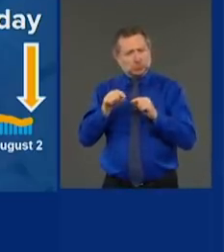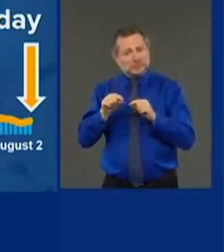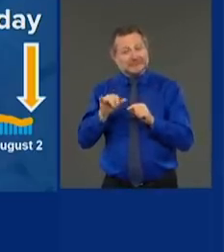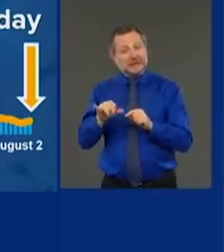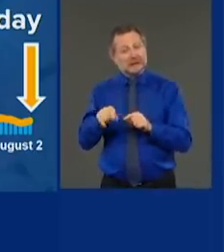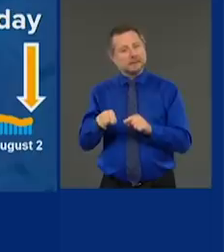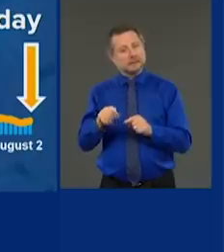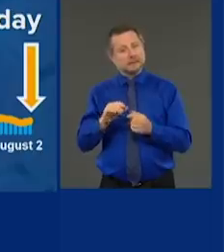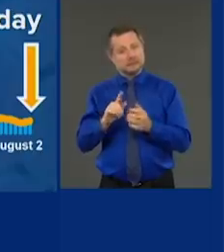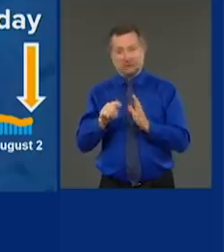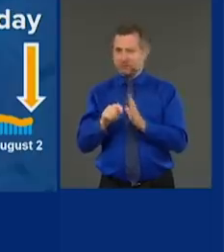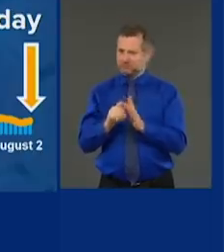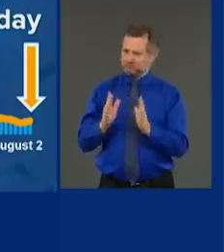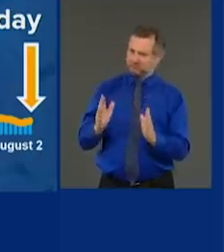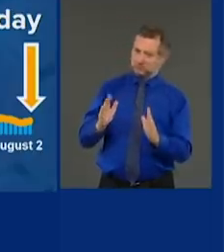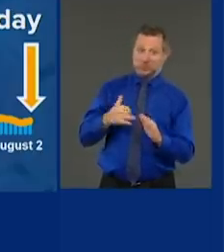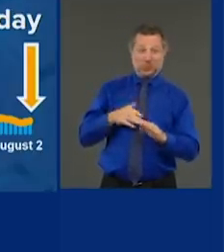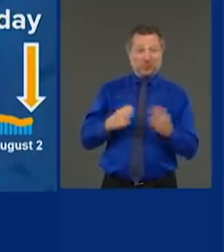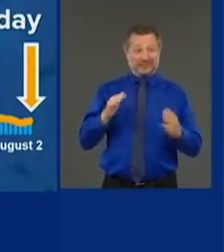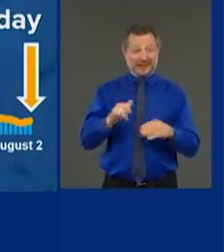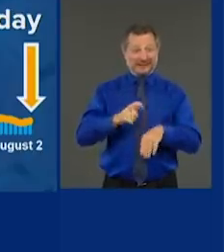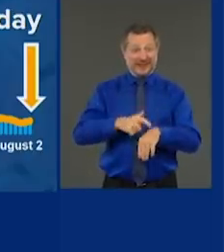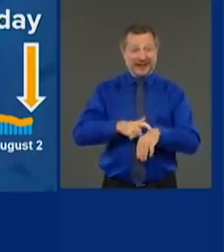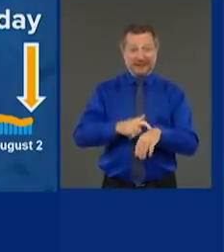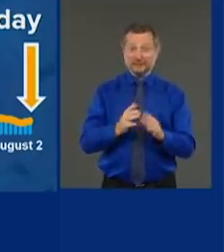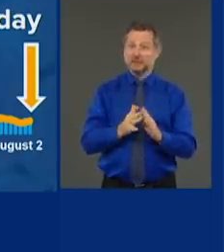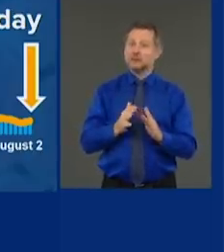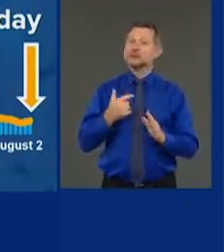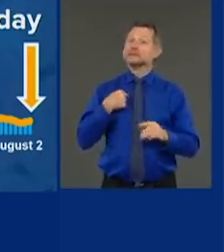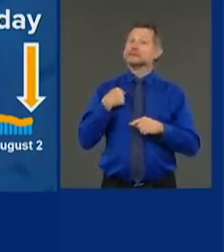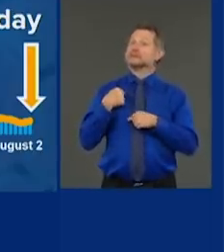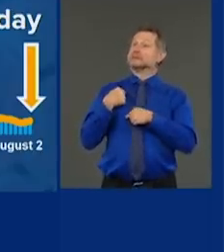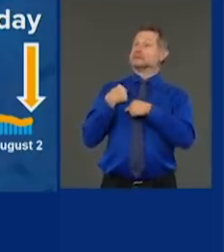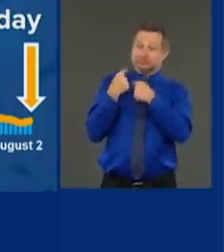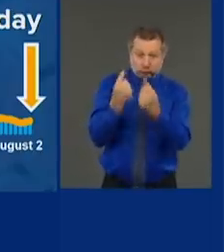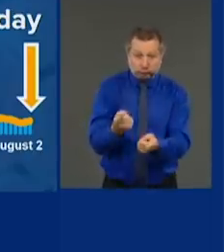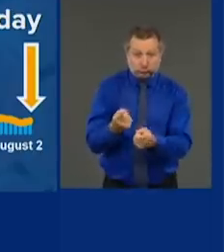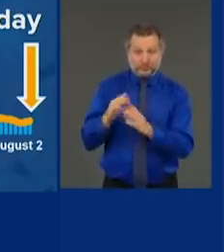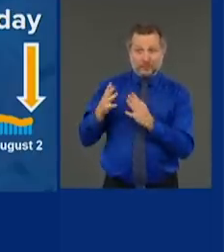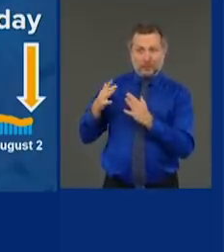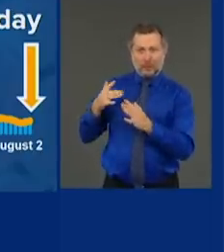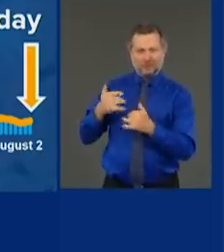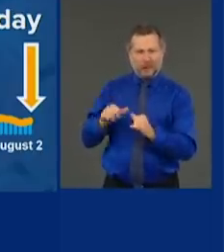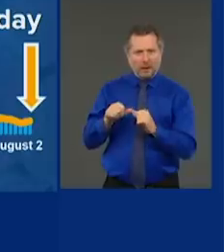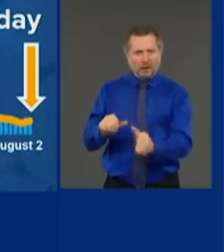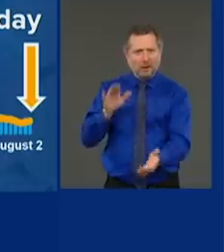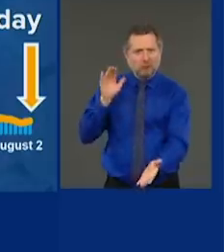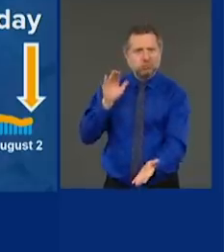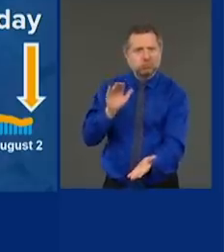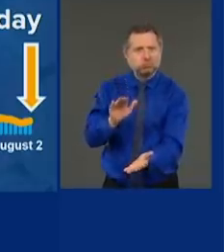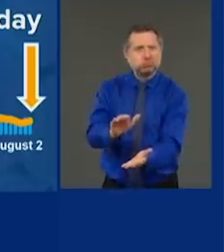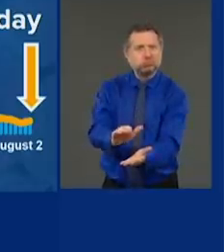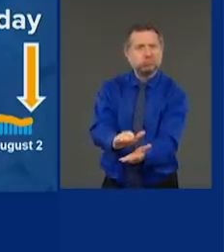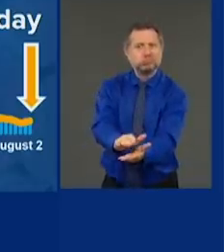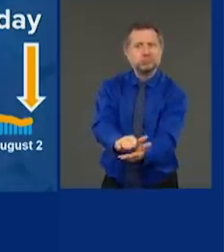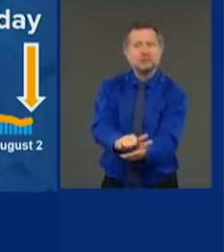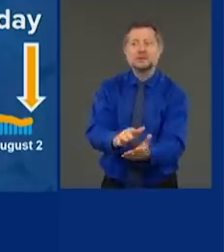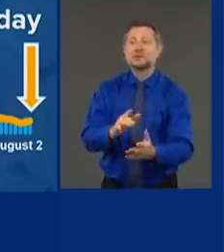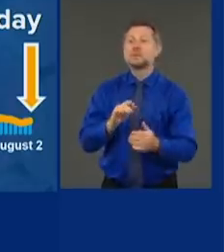where the reopening started. Since the reopening, the numbers continue to go down. No expert